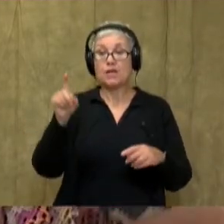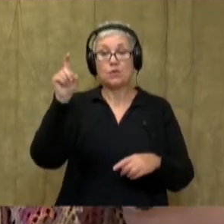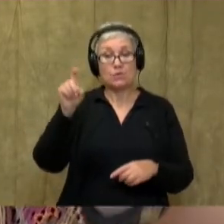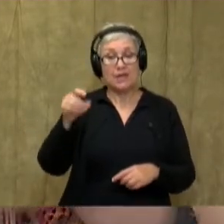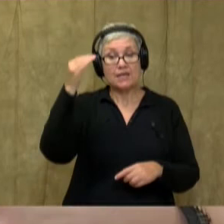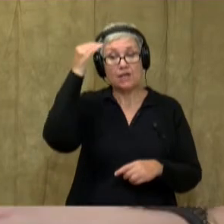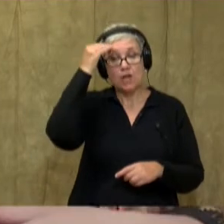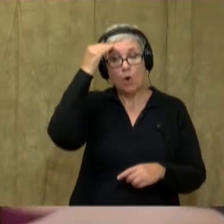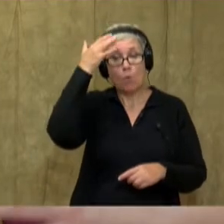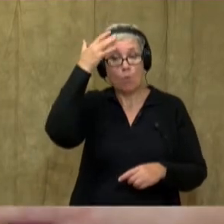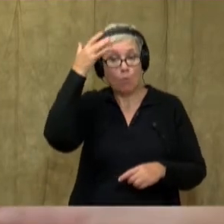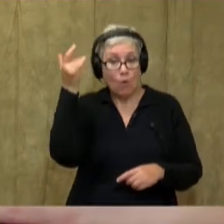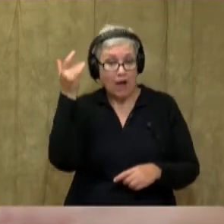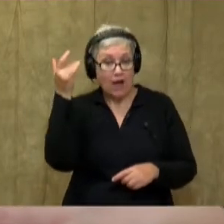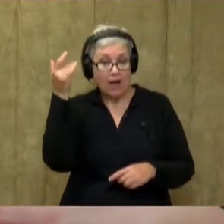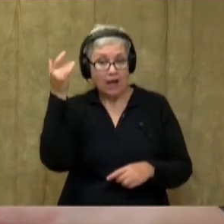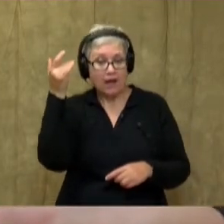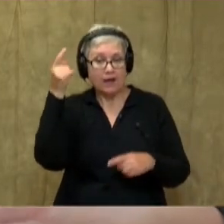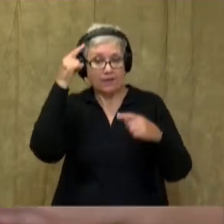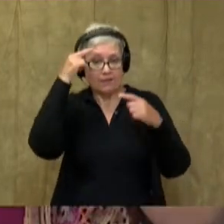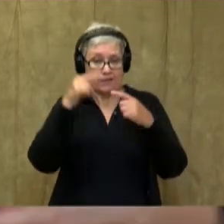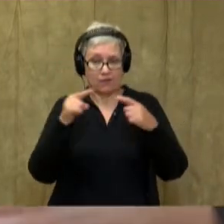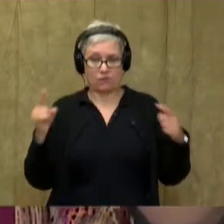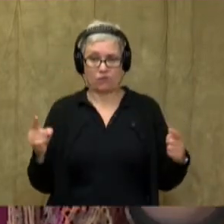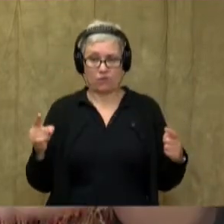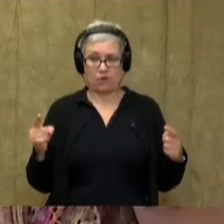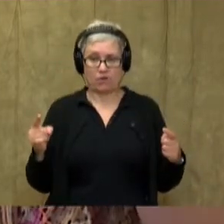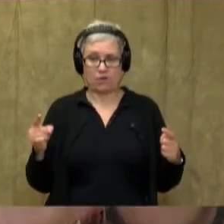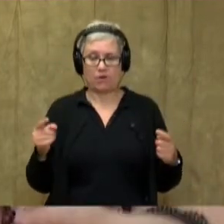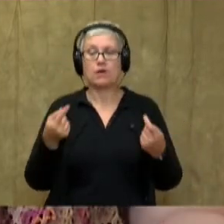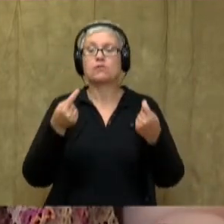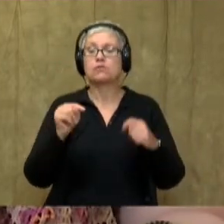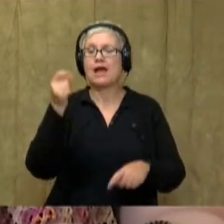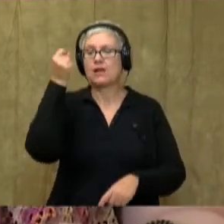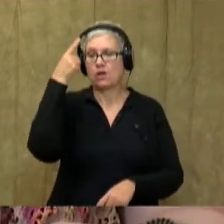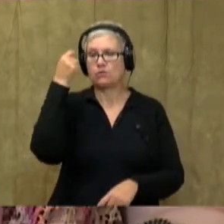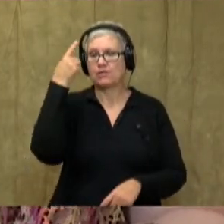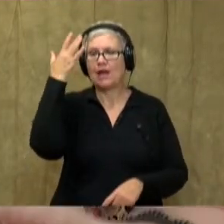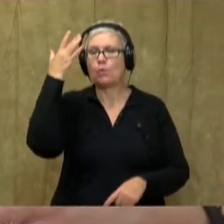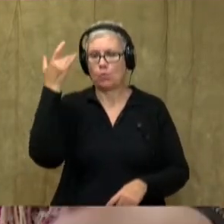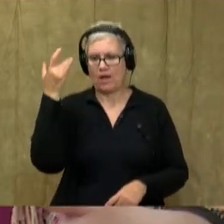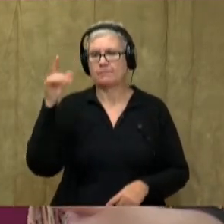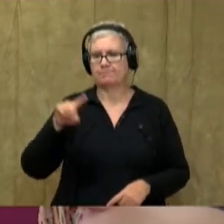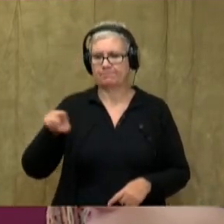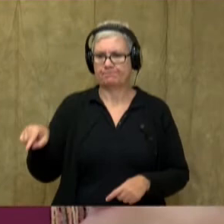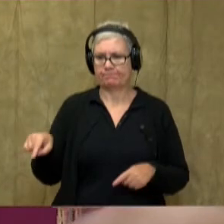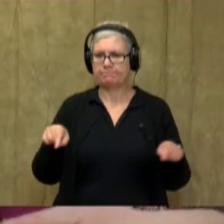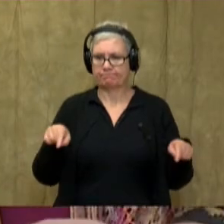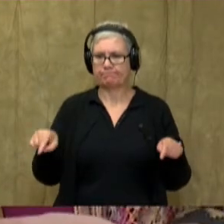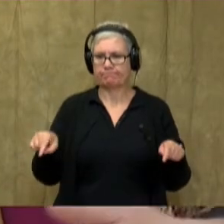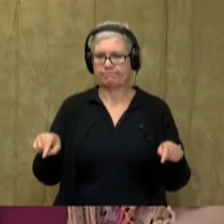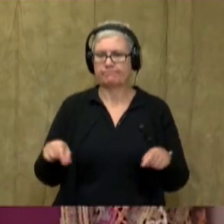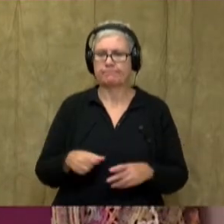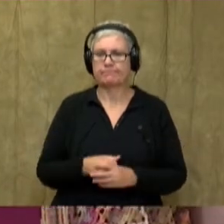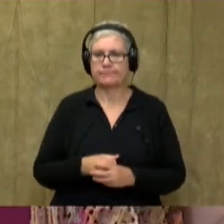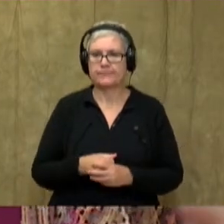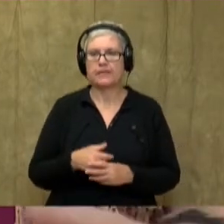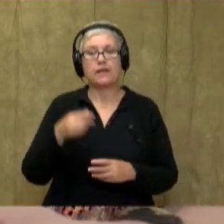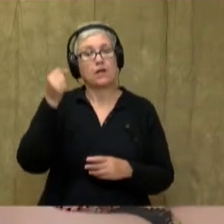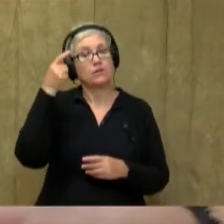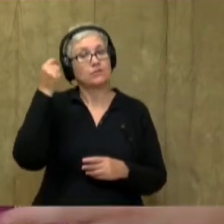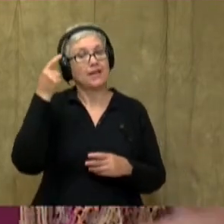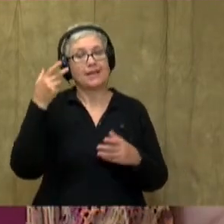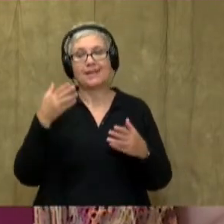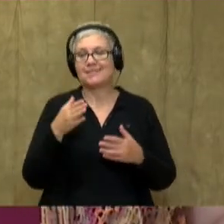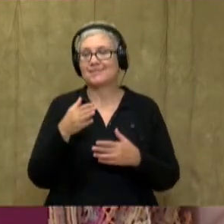just get angry with people because they disagree with you. Try to understand them. And understanding is half the journey. I